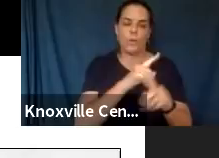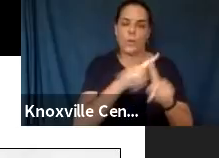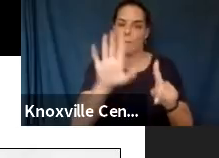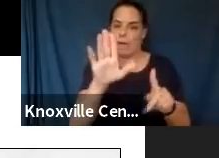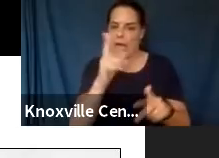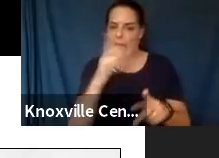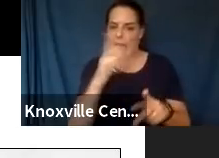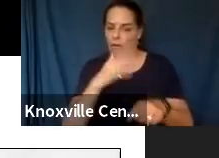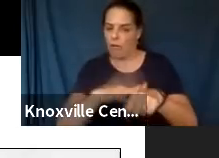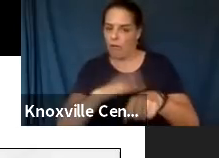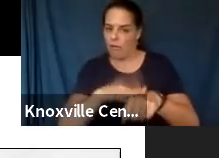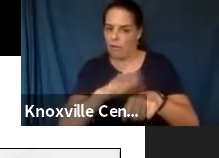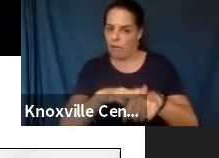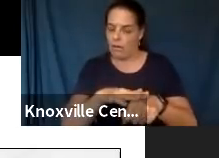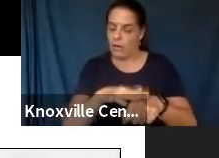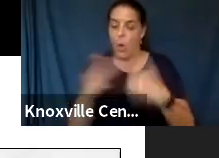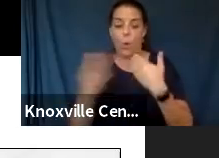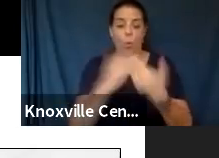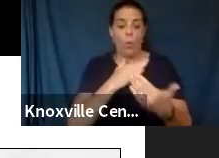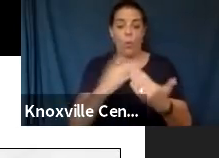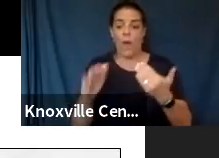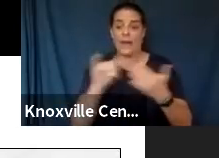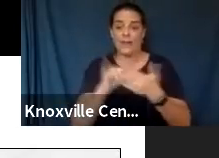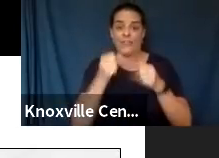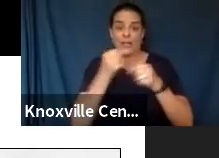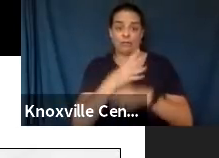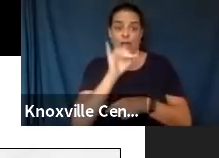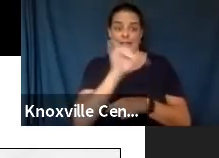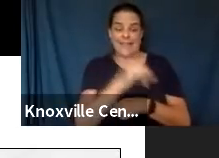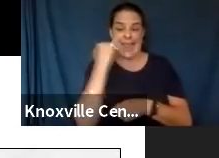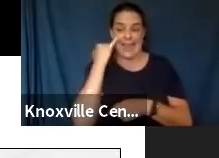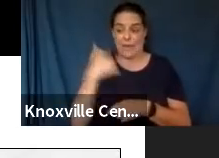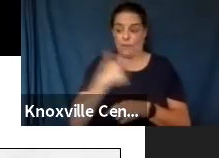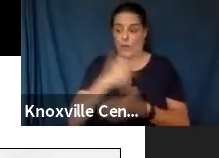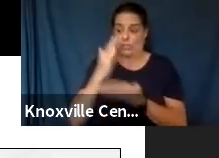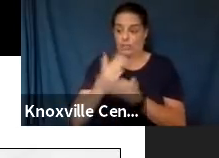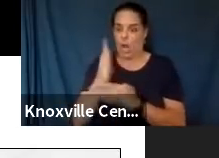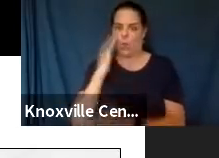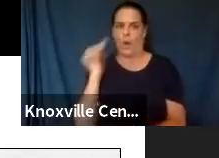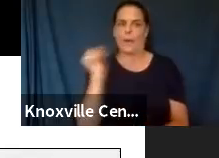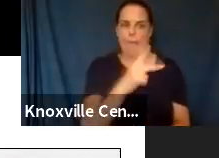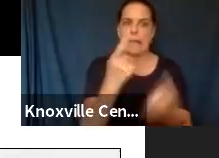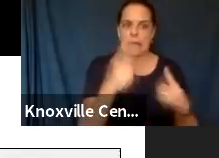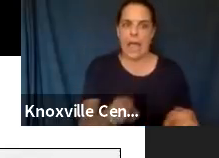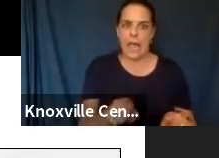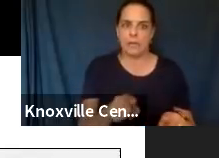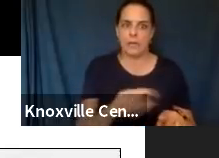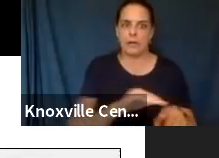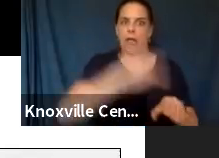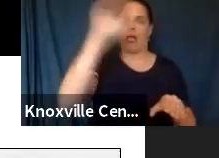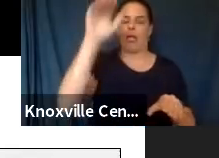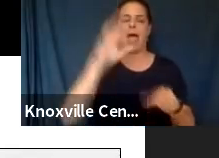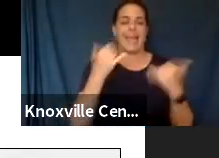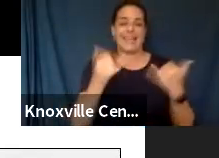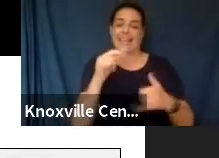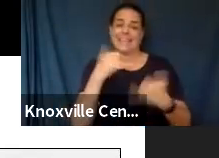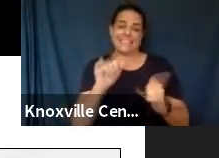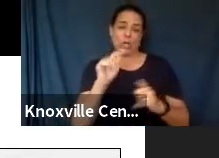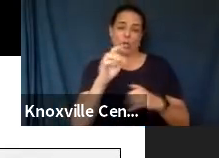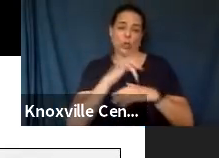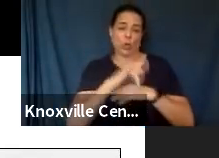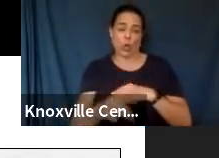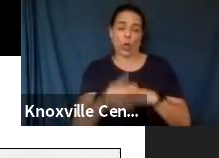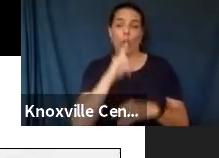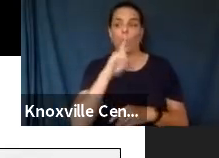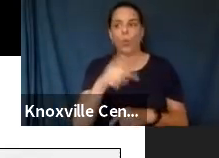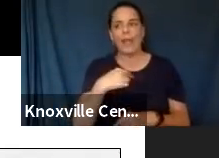that whatever it is that's done that, if we undo it, we'll be right back. And it's too early to say. I mean, what I really care about